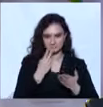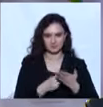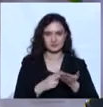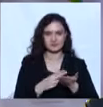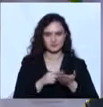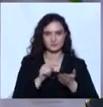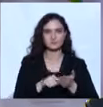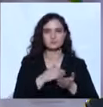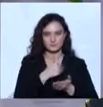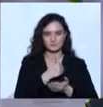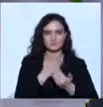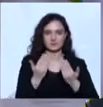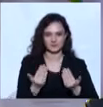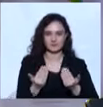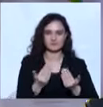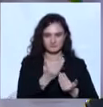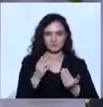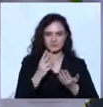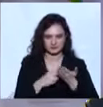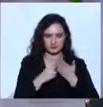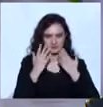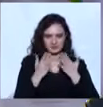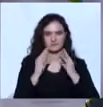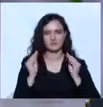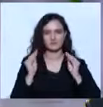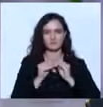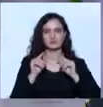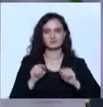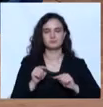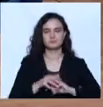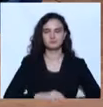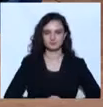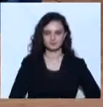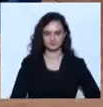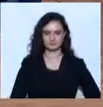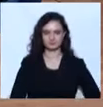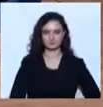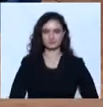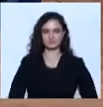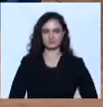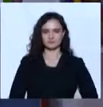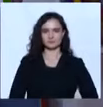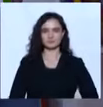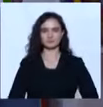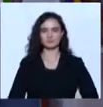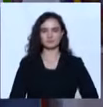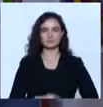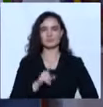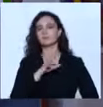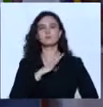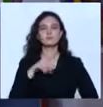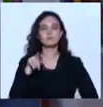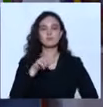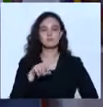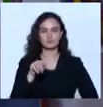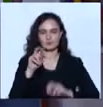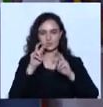books, and so we want you to keep reading for the rest of your lives. We really do. So be sure to check